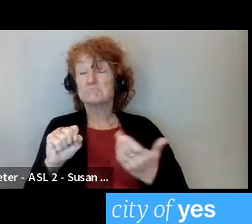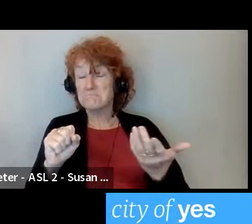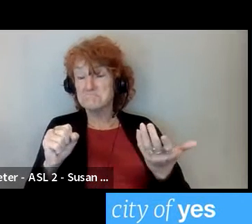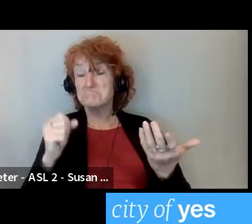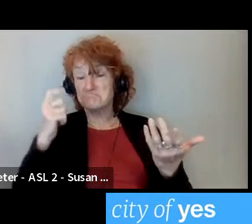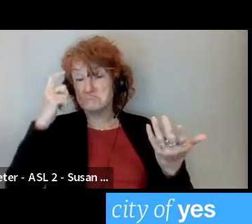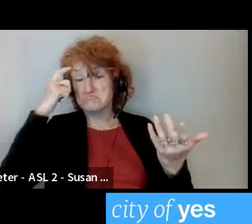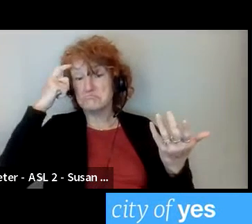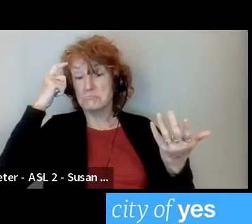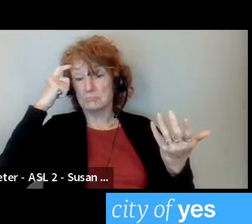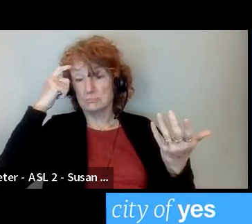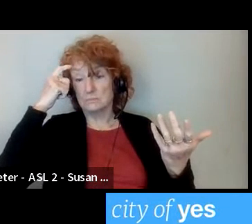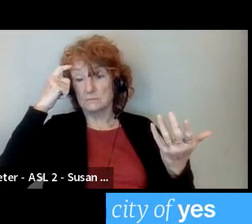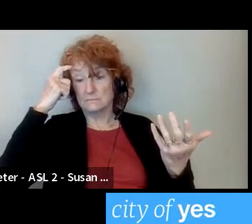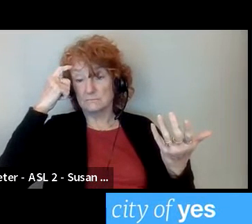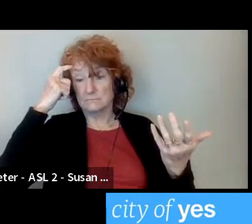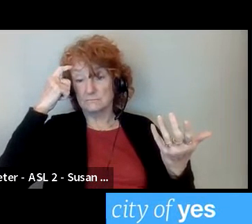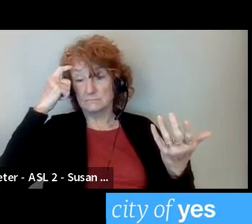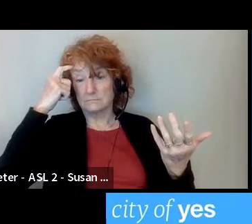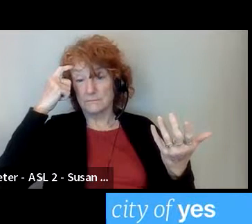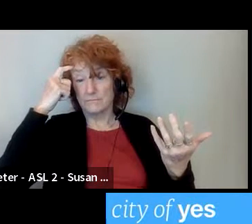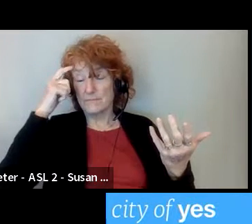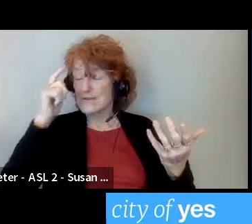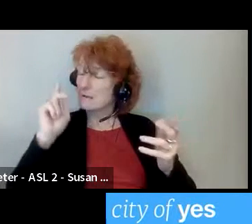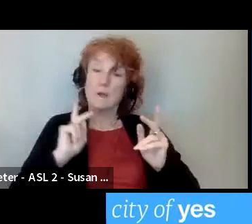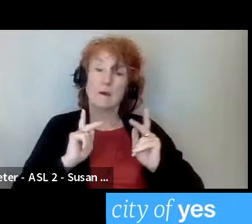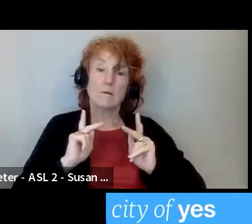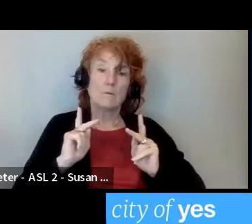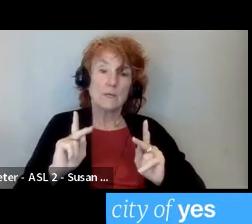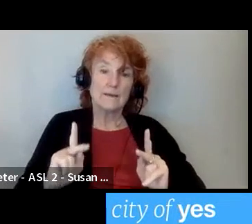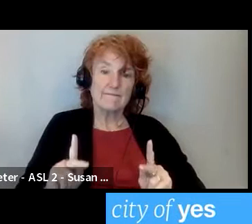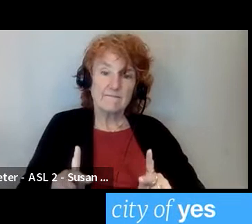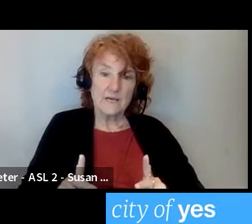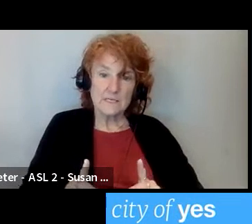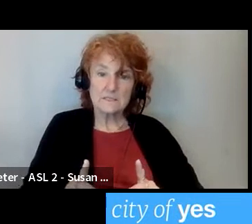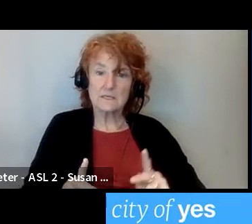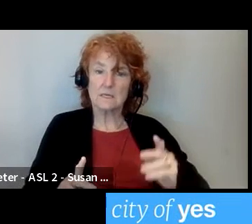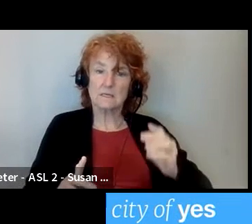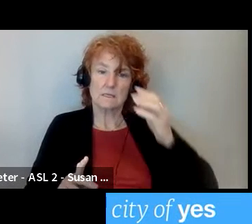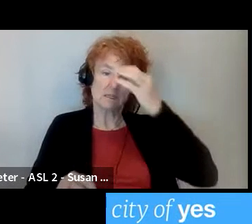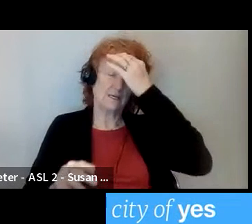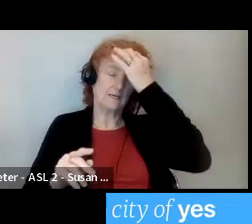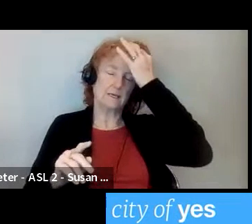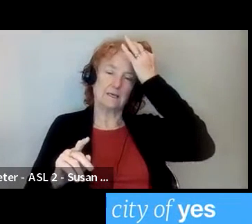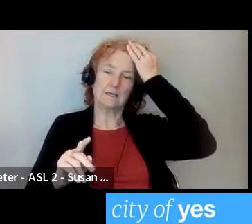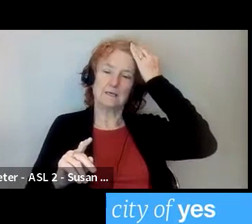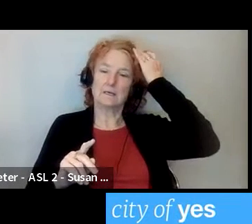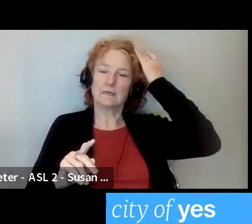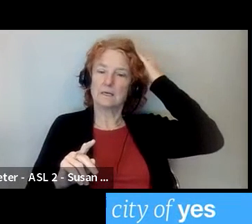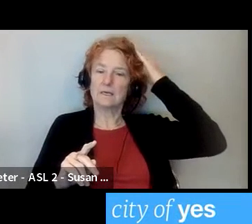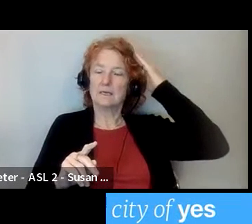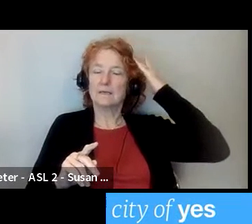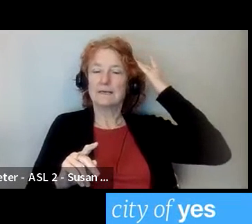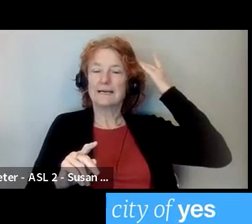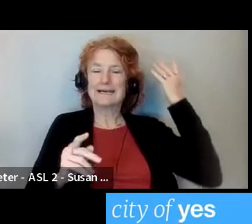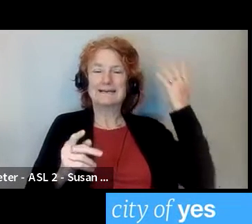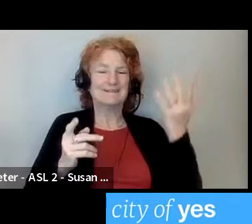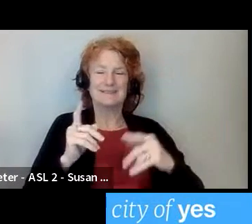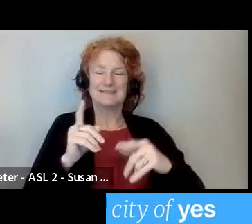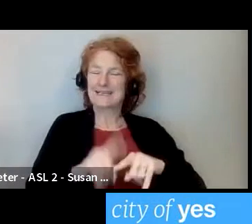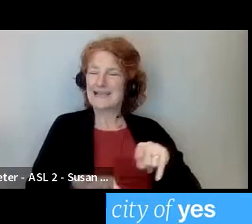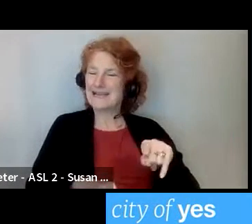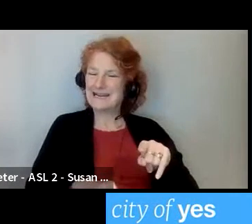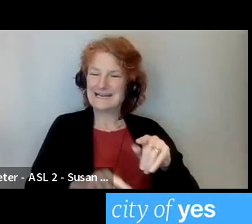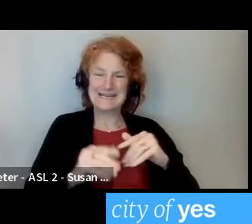some sense. But we physically cannot take the buildings that you're